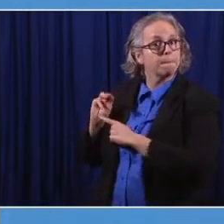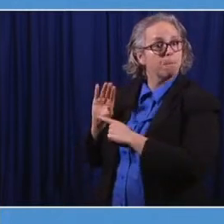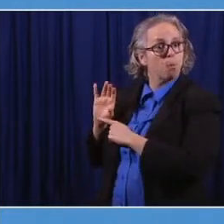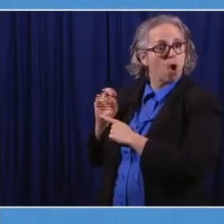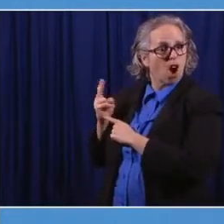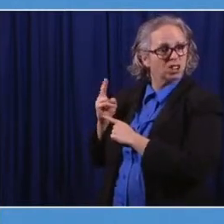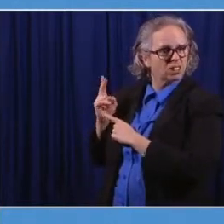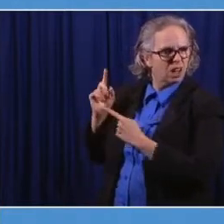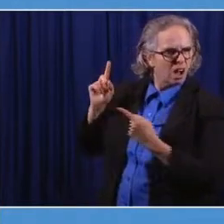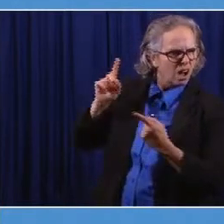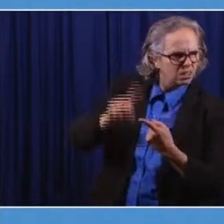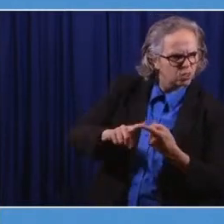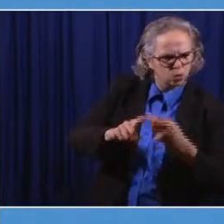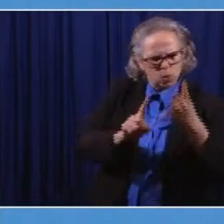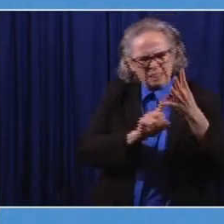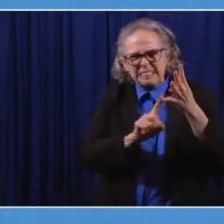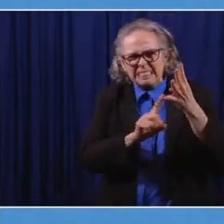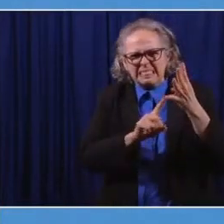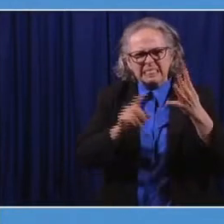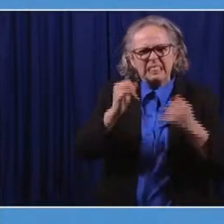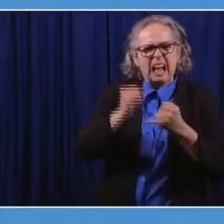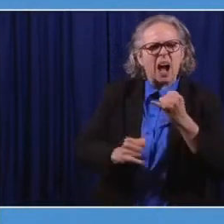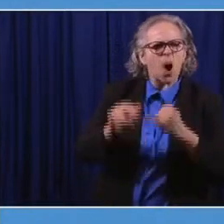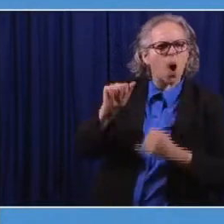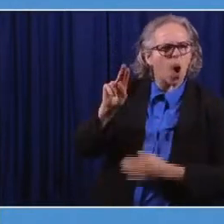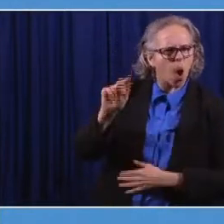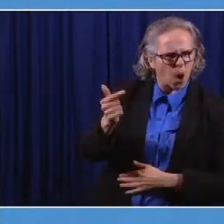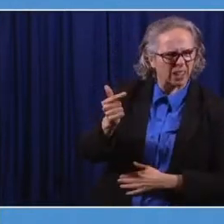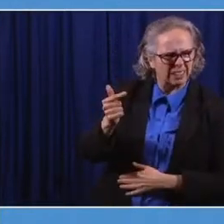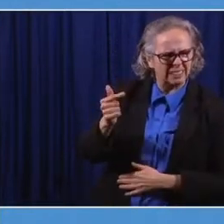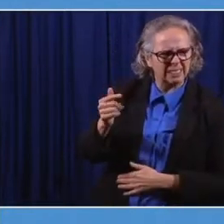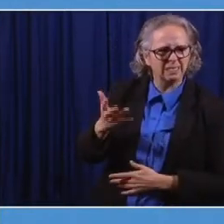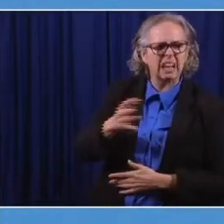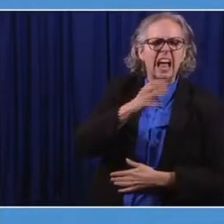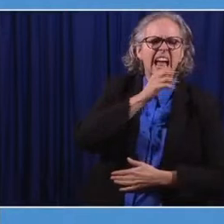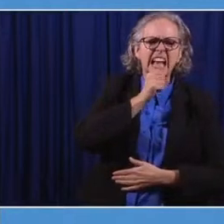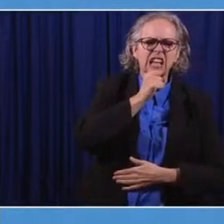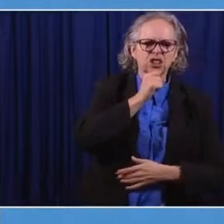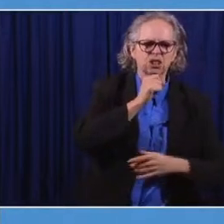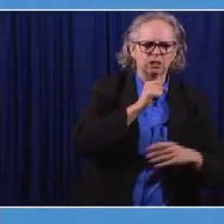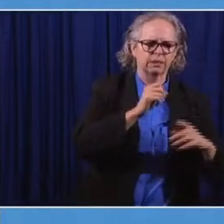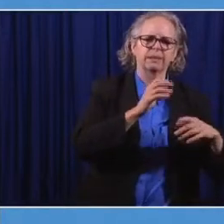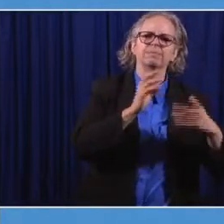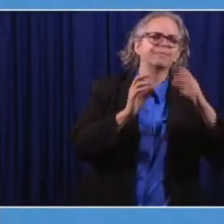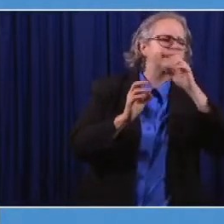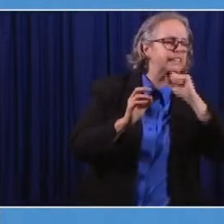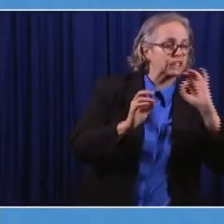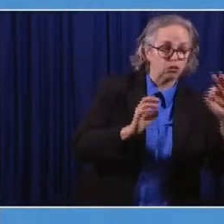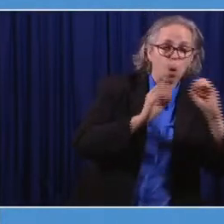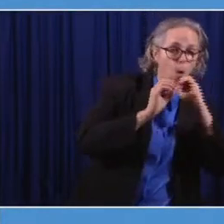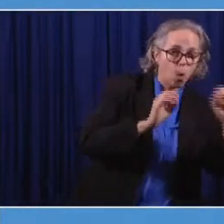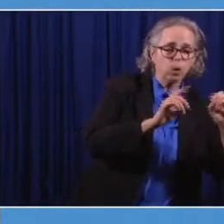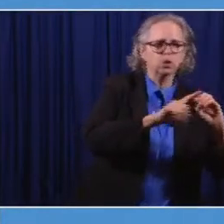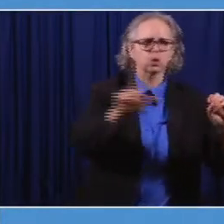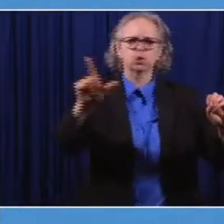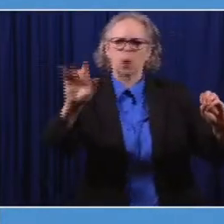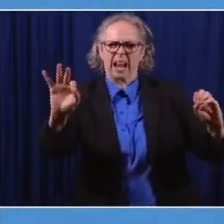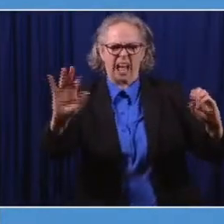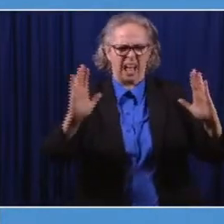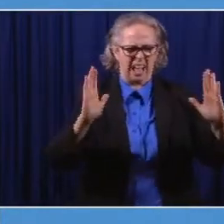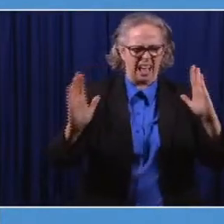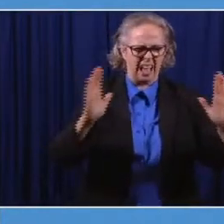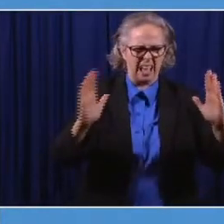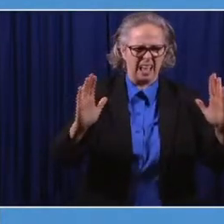it features age groups among Ohioans age 0 to 29. So as you look at this, this is not everybody. This is